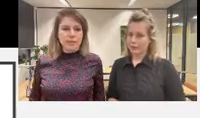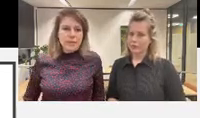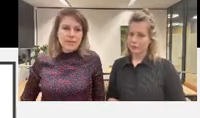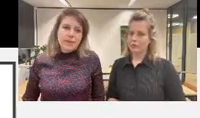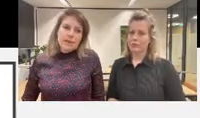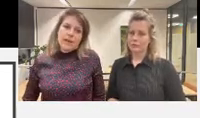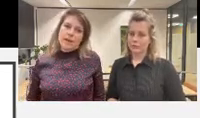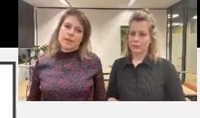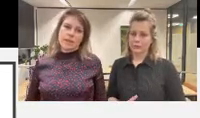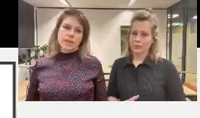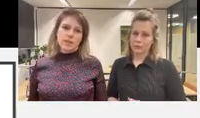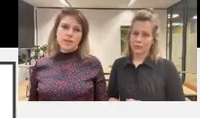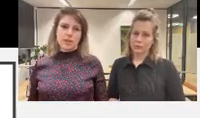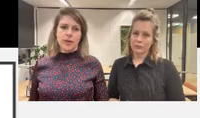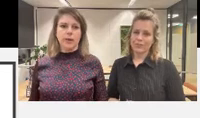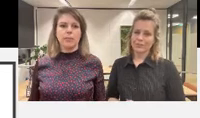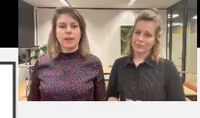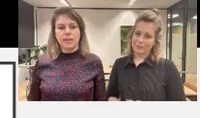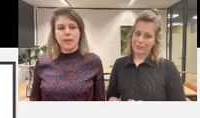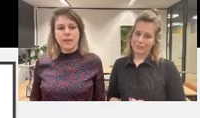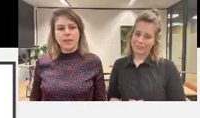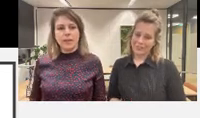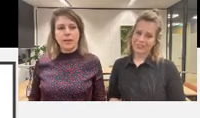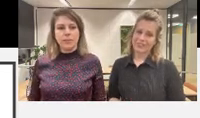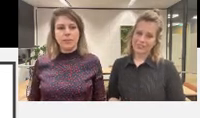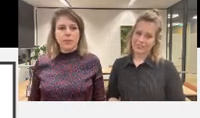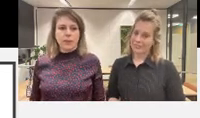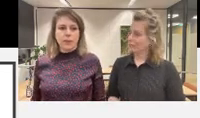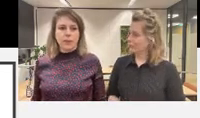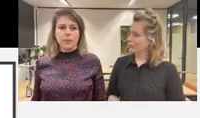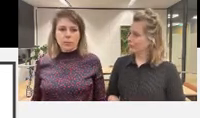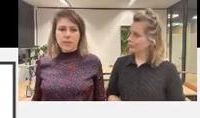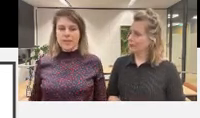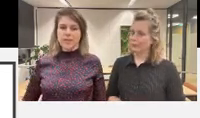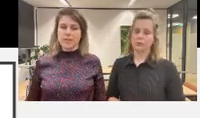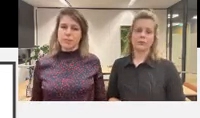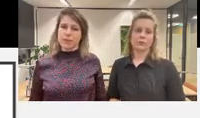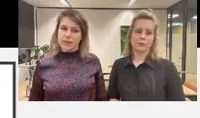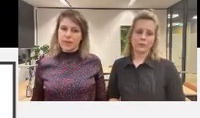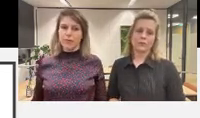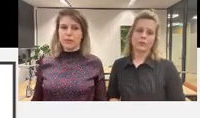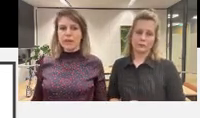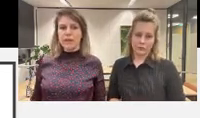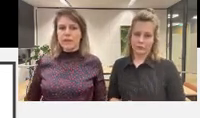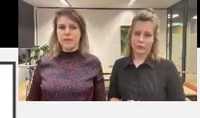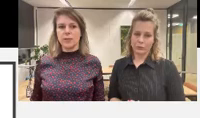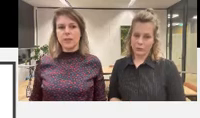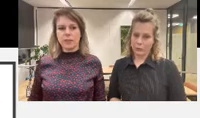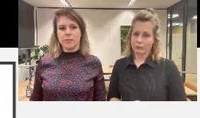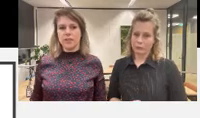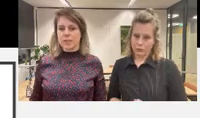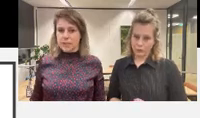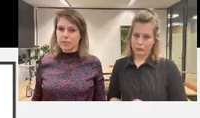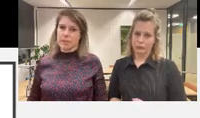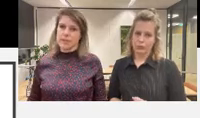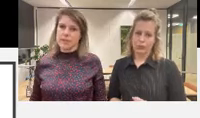Quite recent had a research and they had 2 sessions per day, 4 days in a week